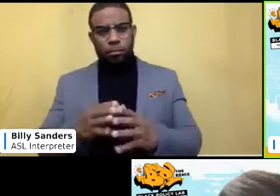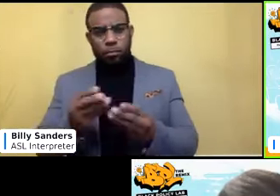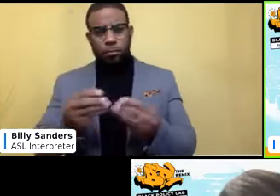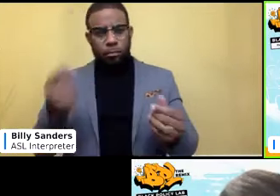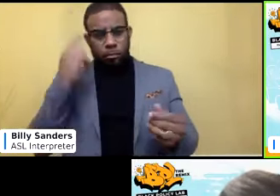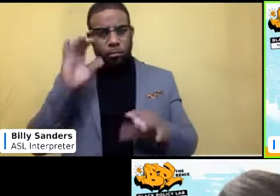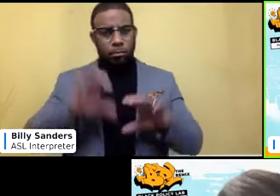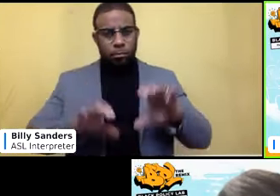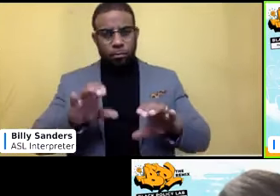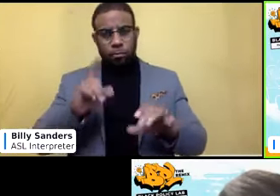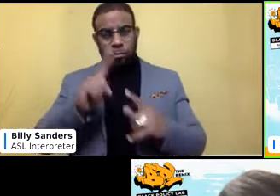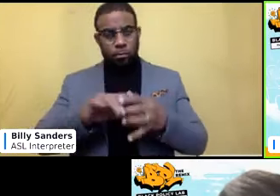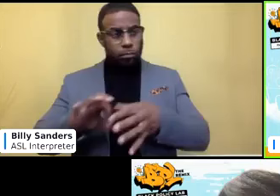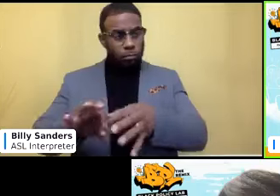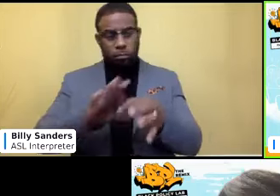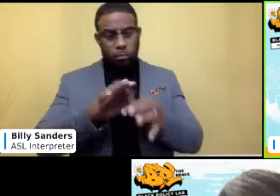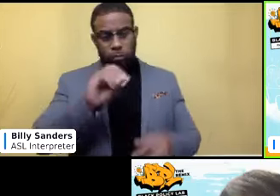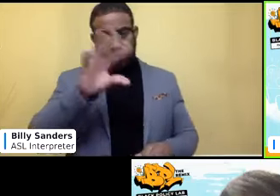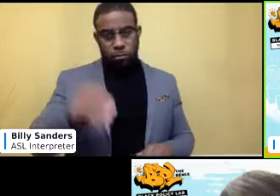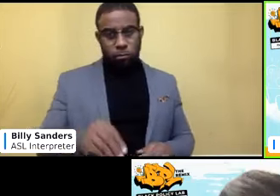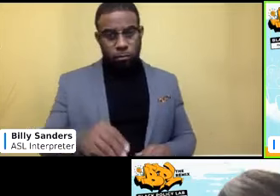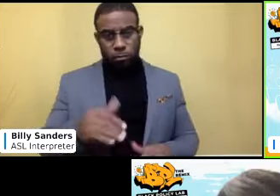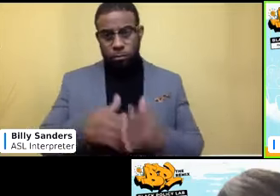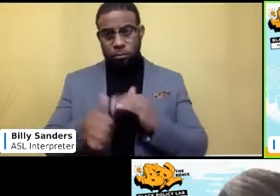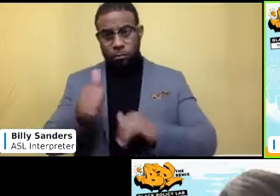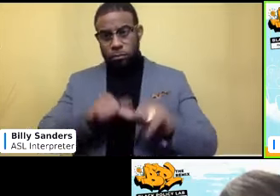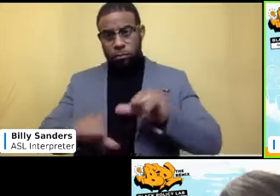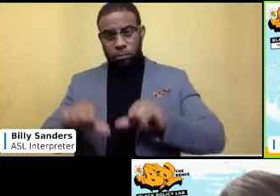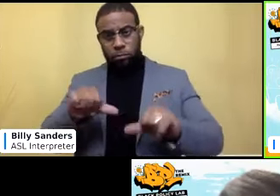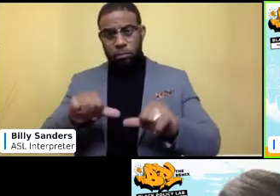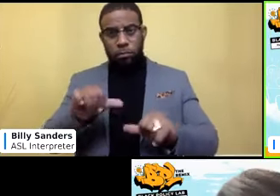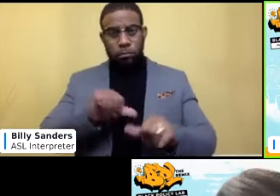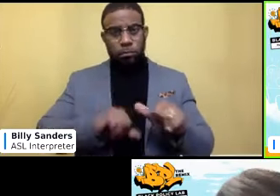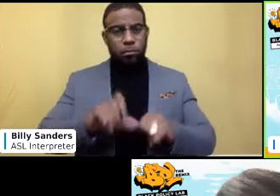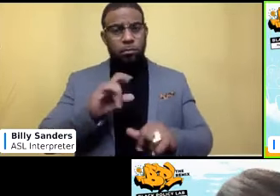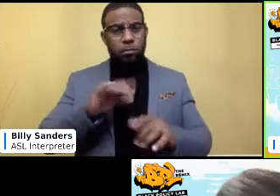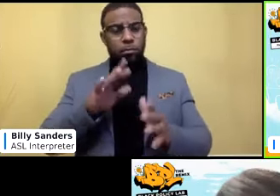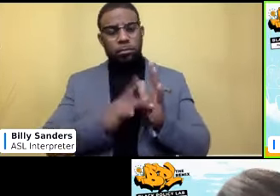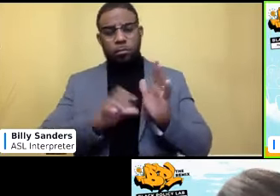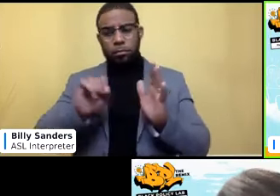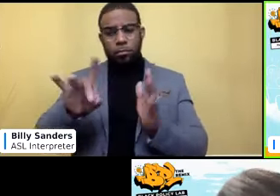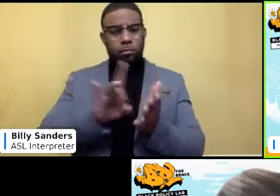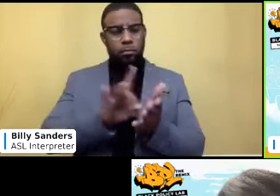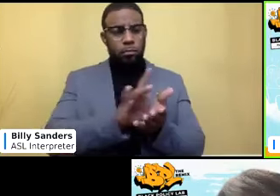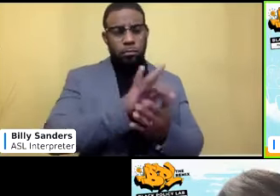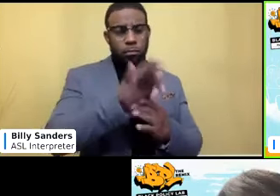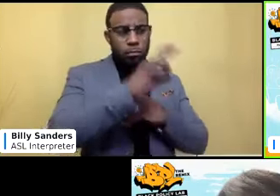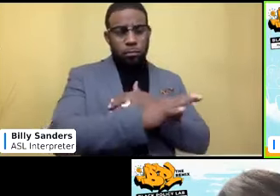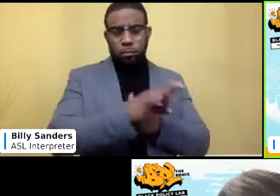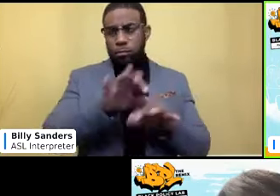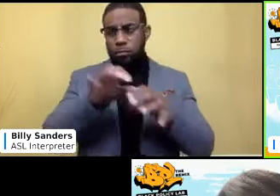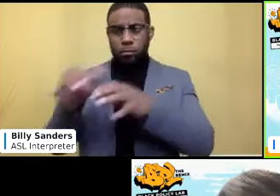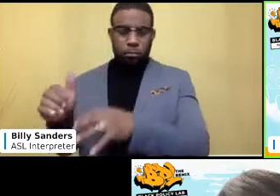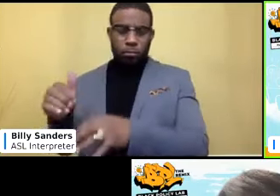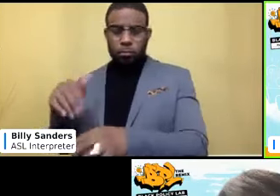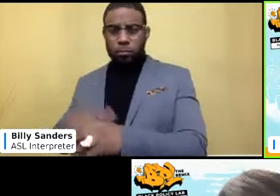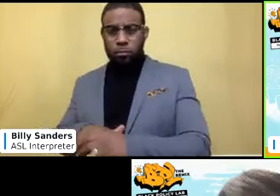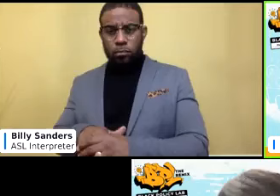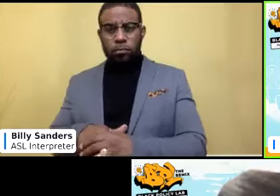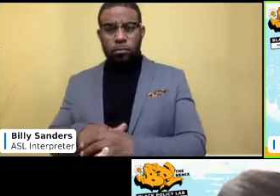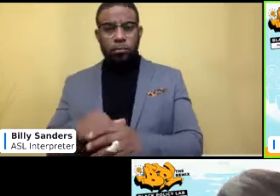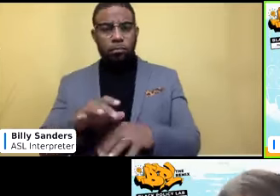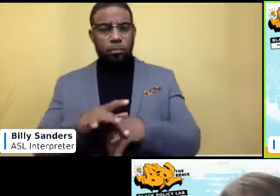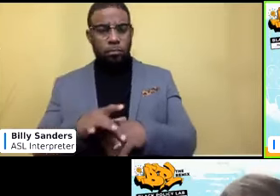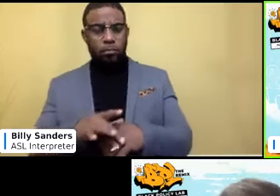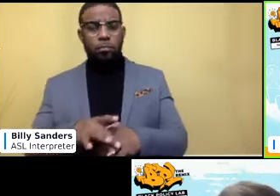for the Congo, one united Africa under scientific socialism. This means the expulsion of all foreign forces on the